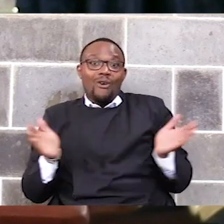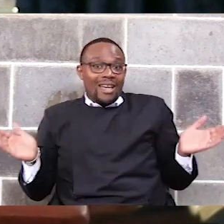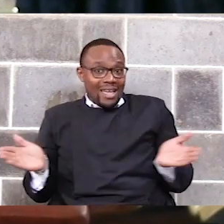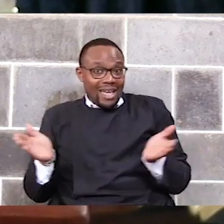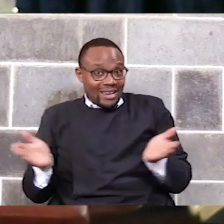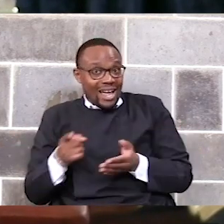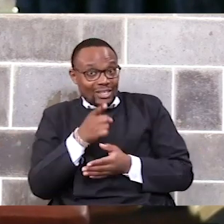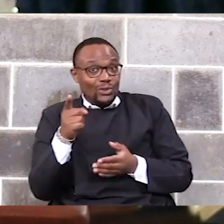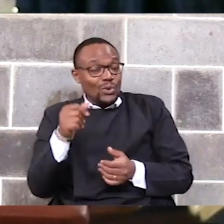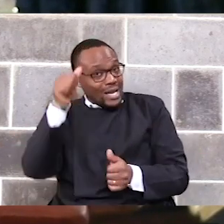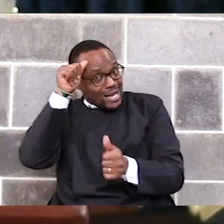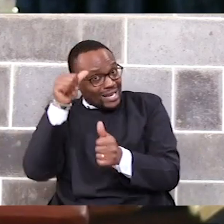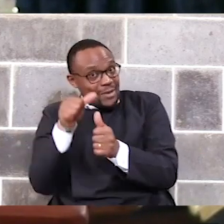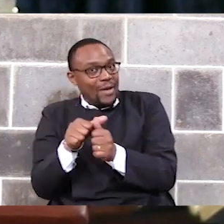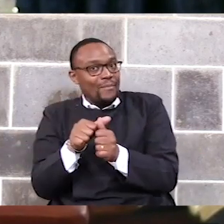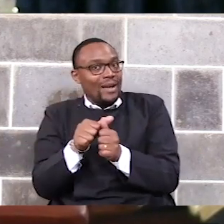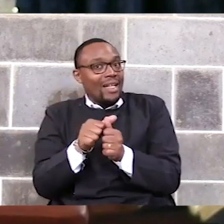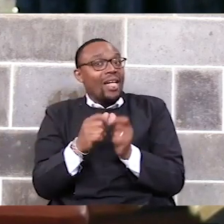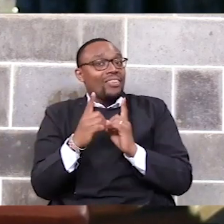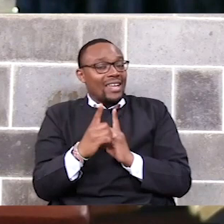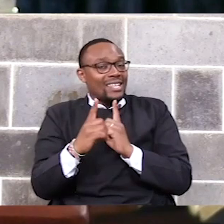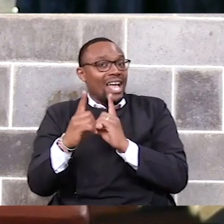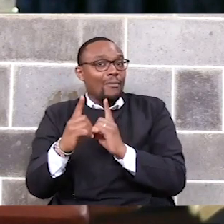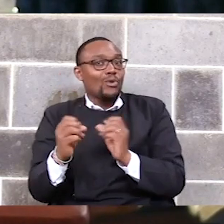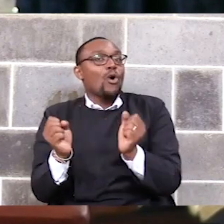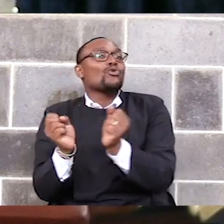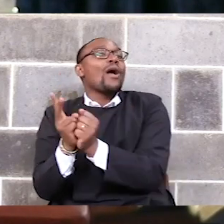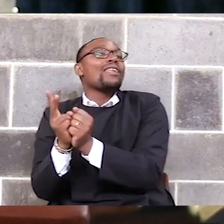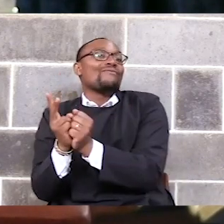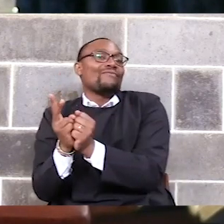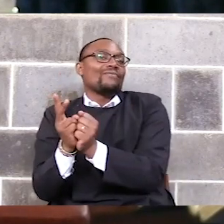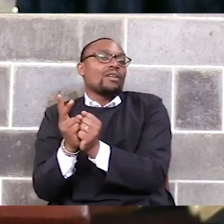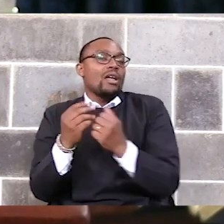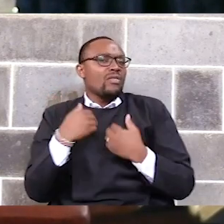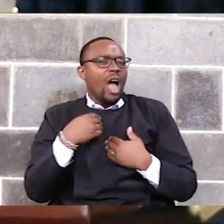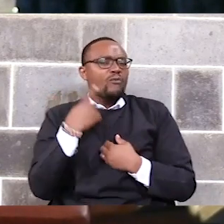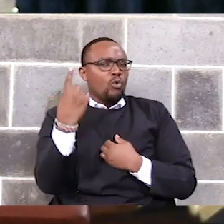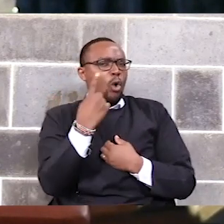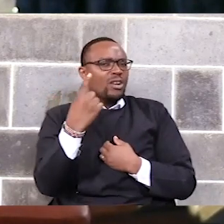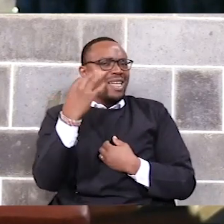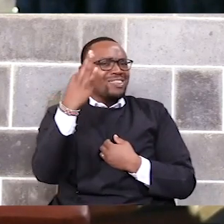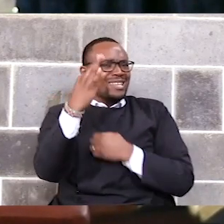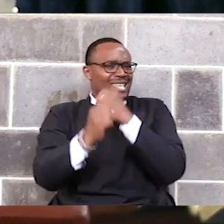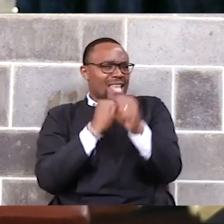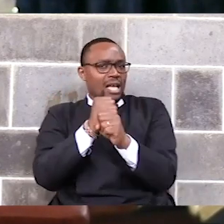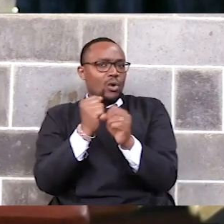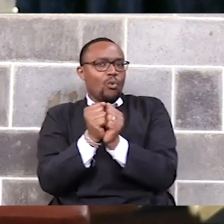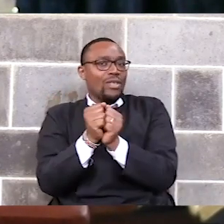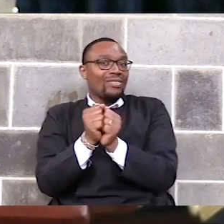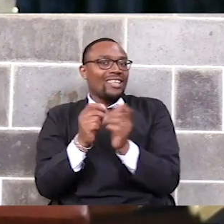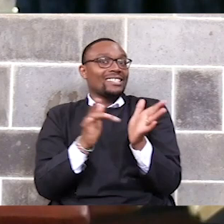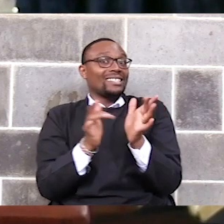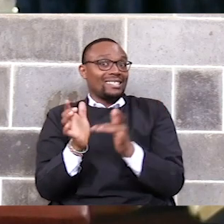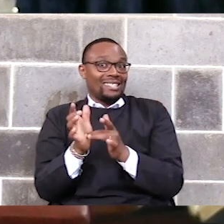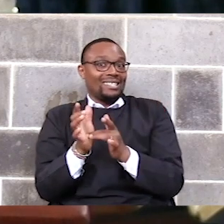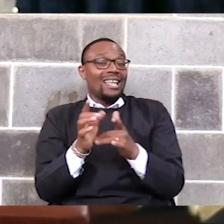more by reminding you that the disciples of Christ, the 12 of them, had only 3 years with Jesus, walking together. And by the time